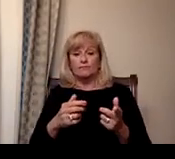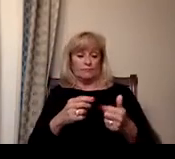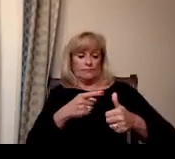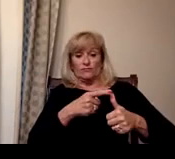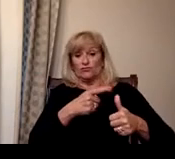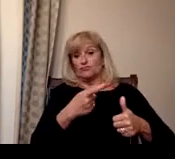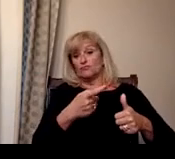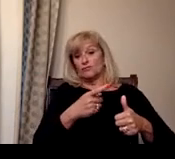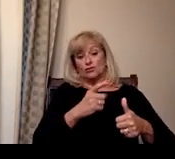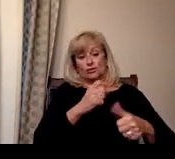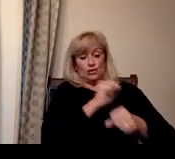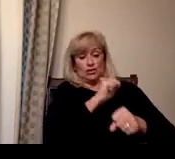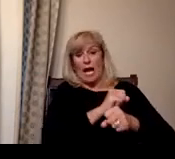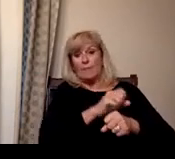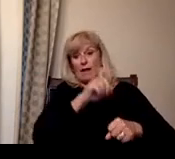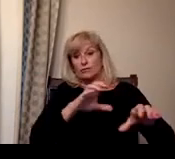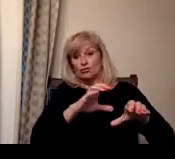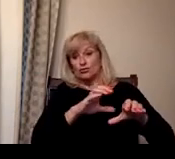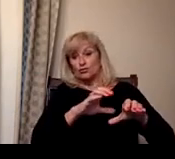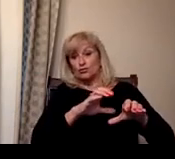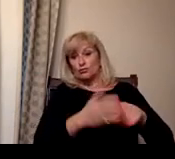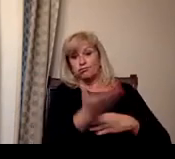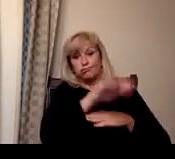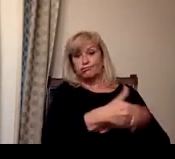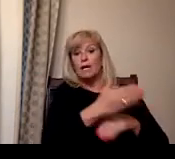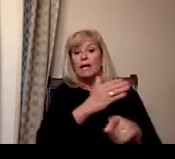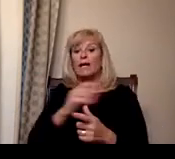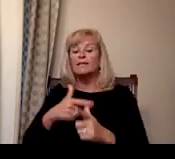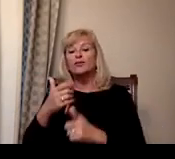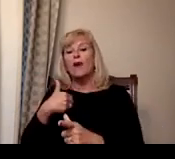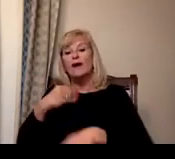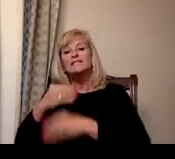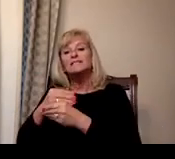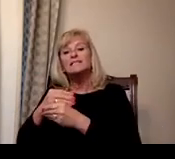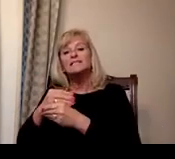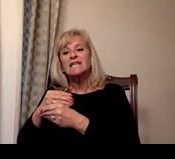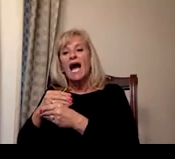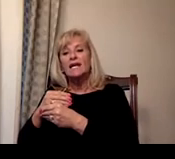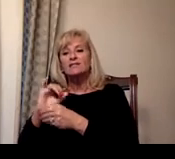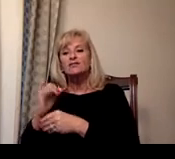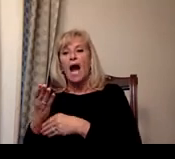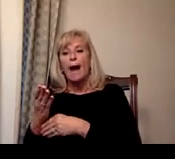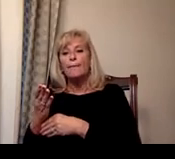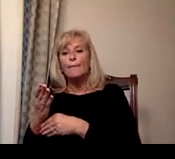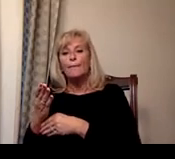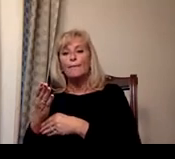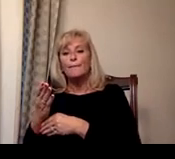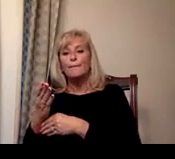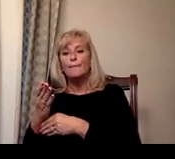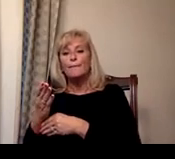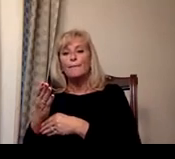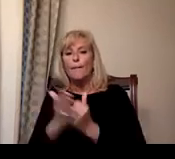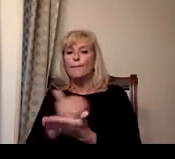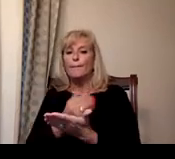you will, they have something on the side to help supplement their income. That's where we are as a society. And so who are these